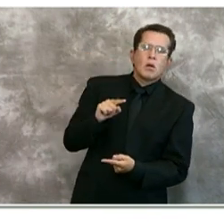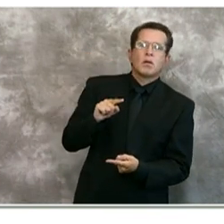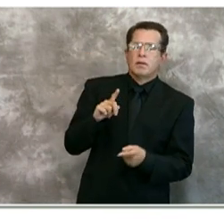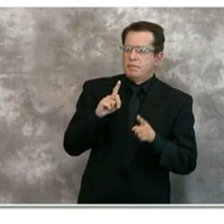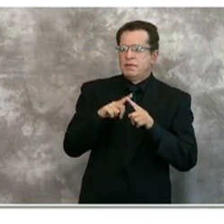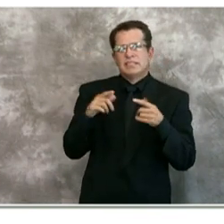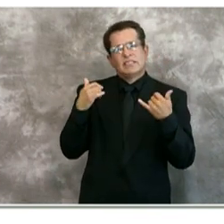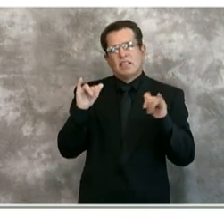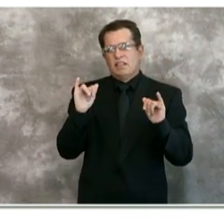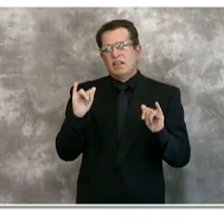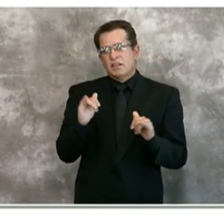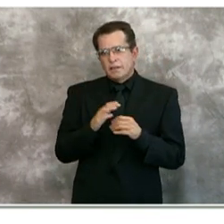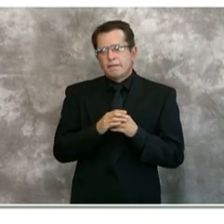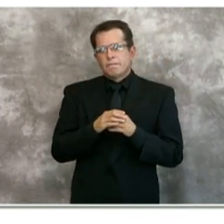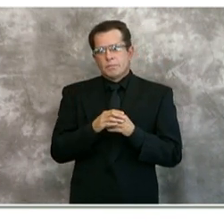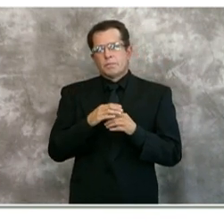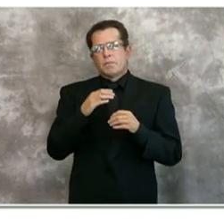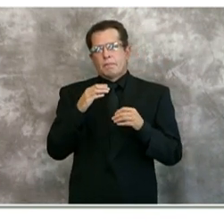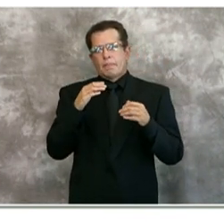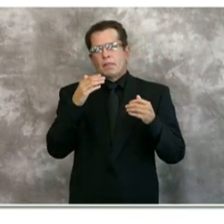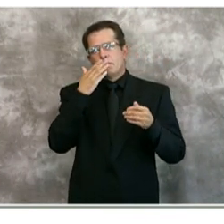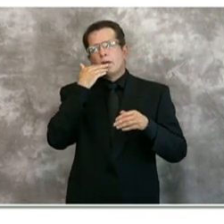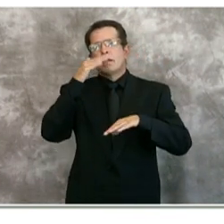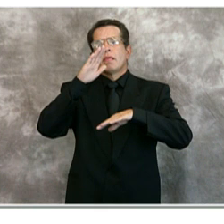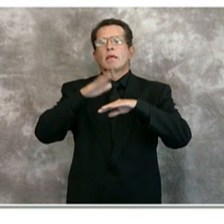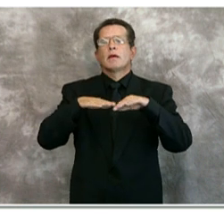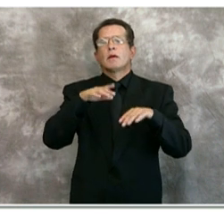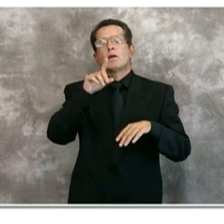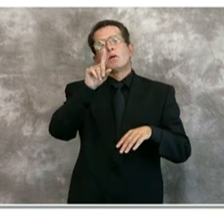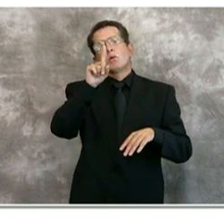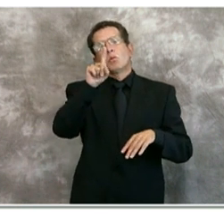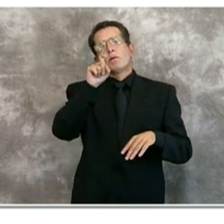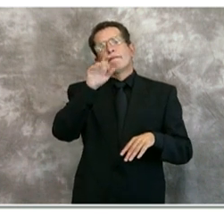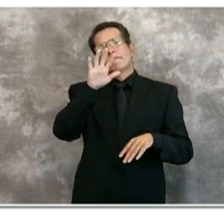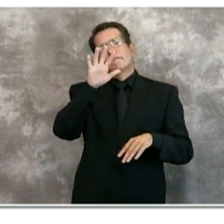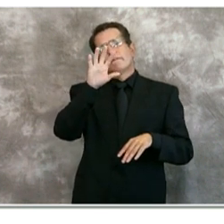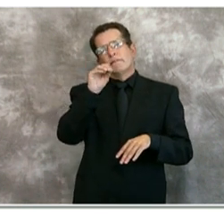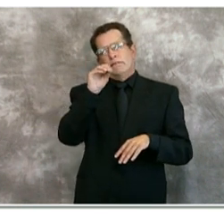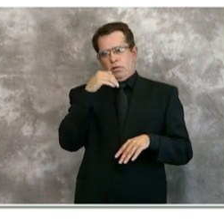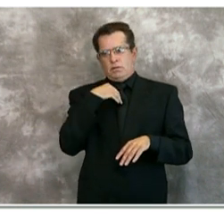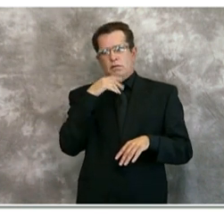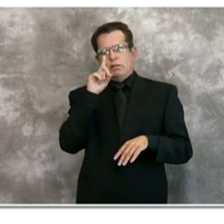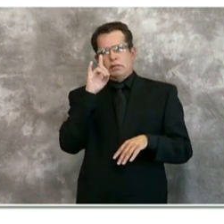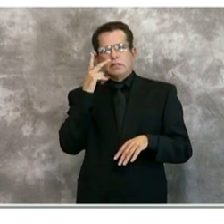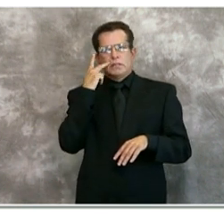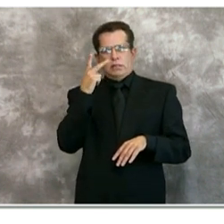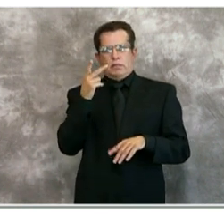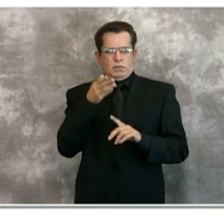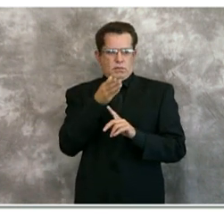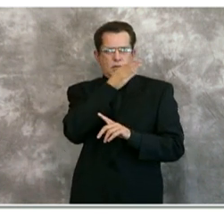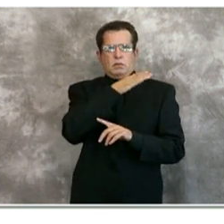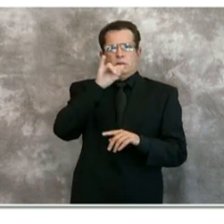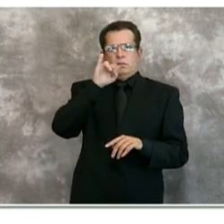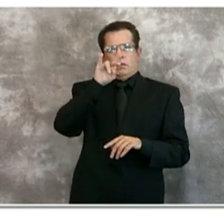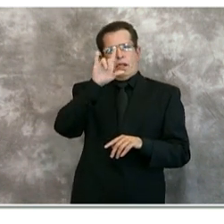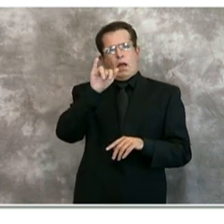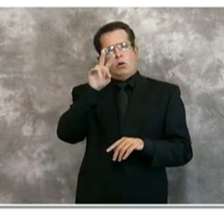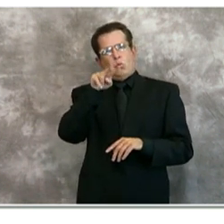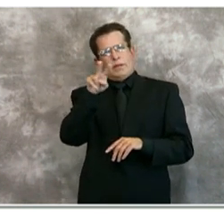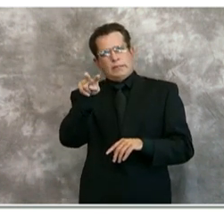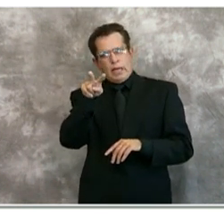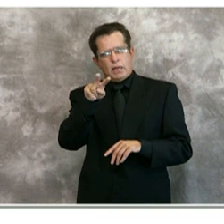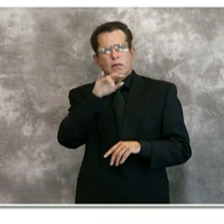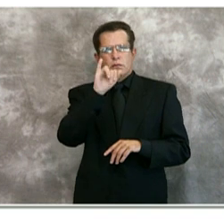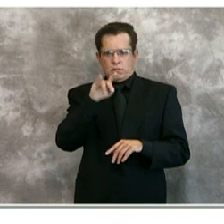overall, it is lower than the 150s that were seen in July 22nd